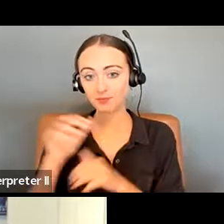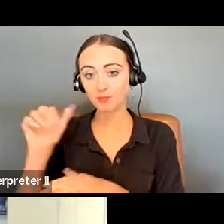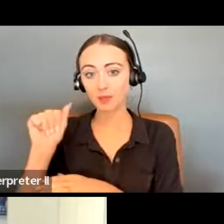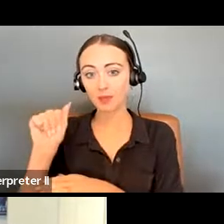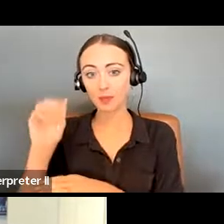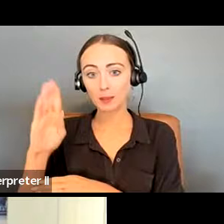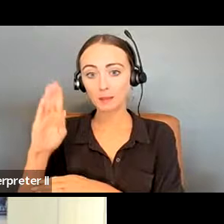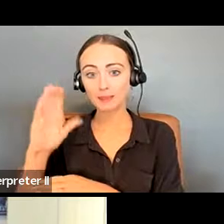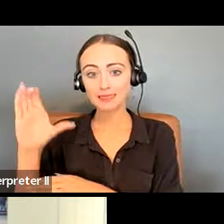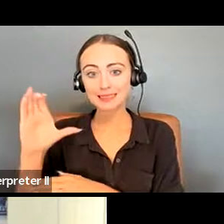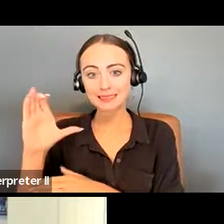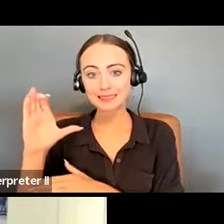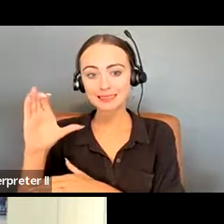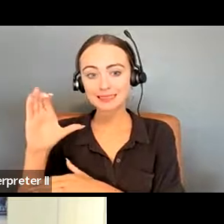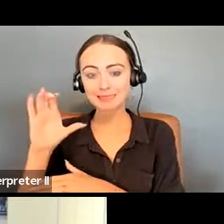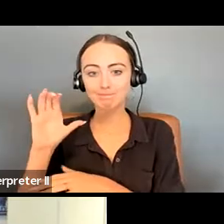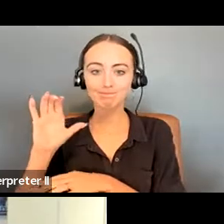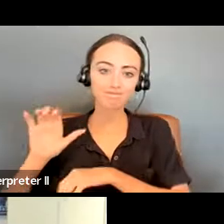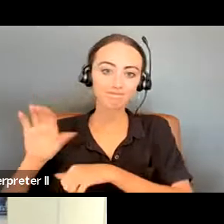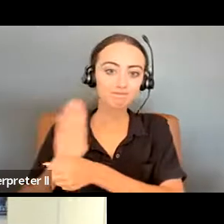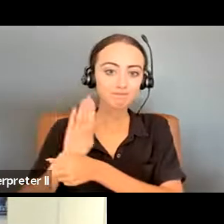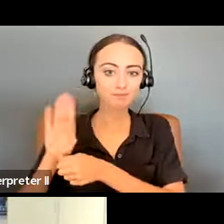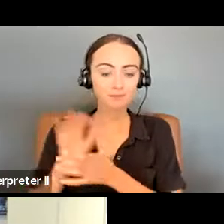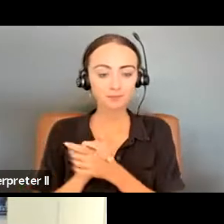ABC establishments.